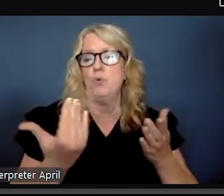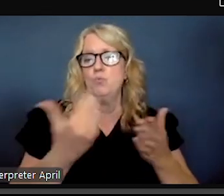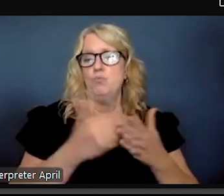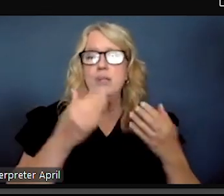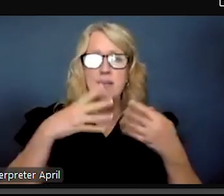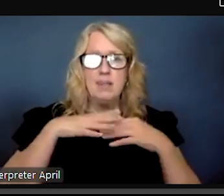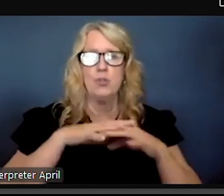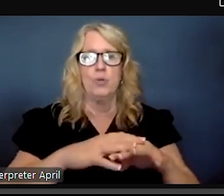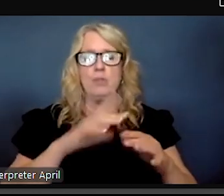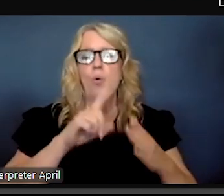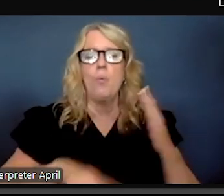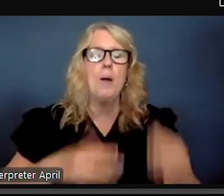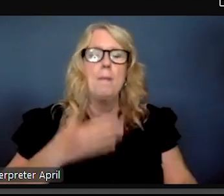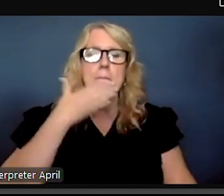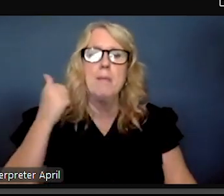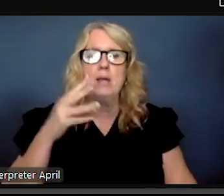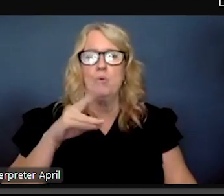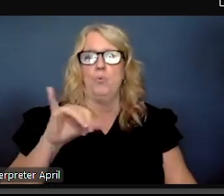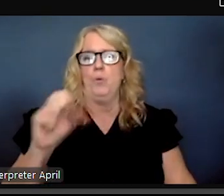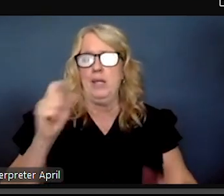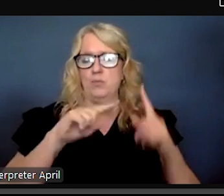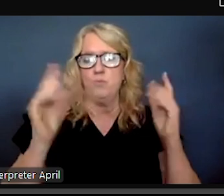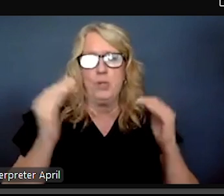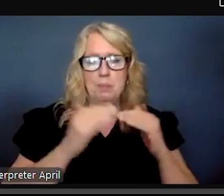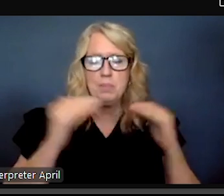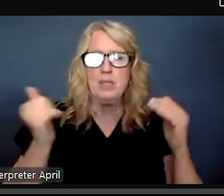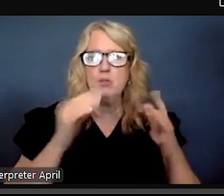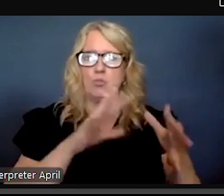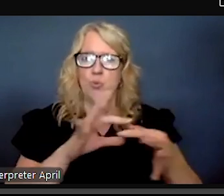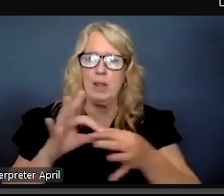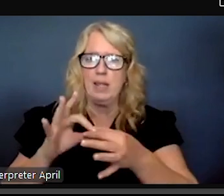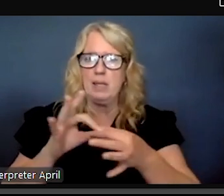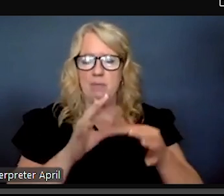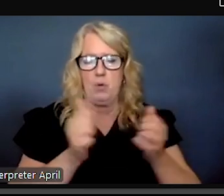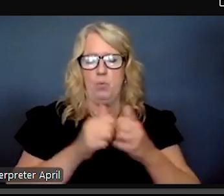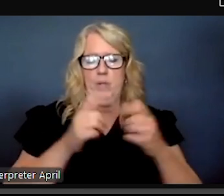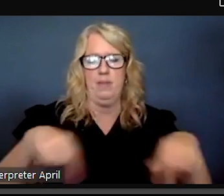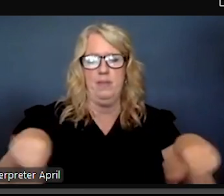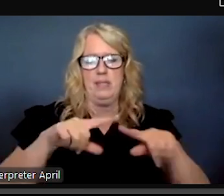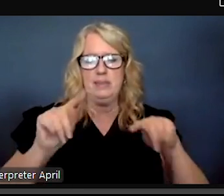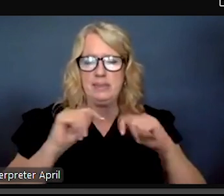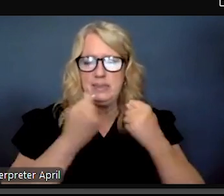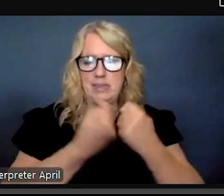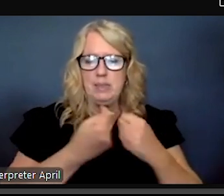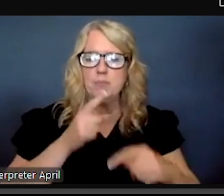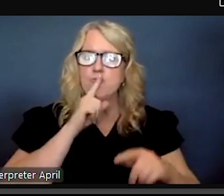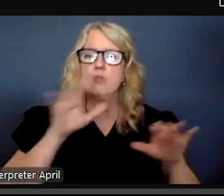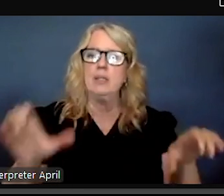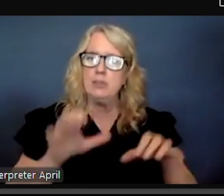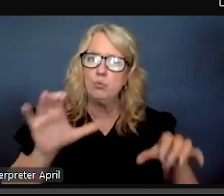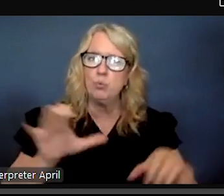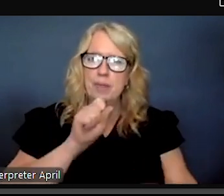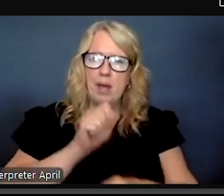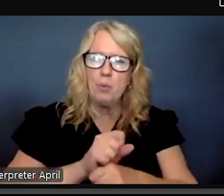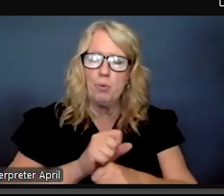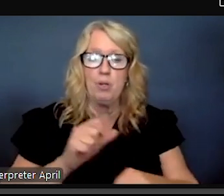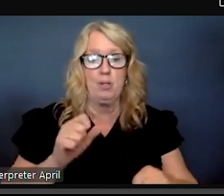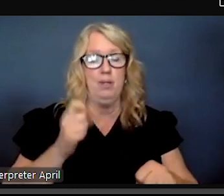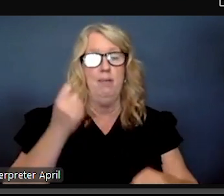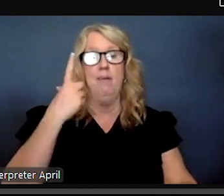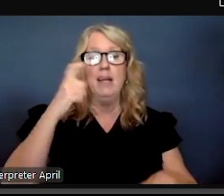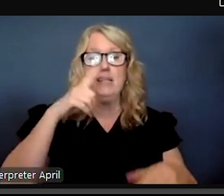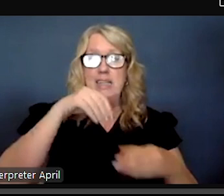better ways to put peers as liaisons between these teams and really do the work? And the